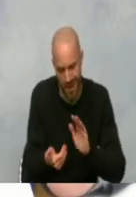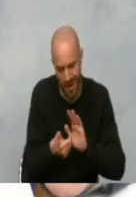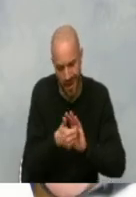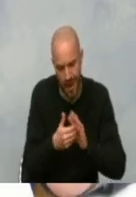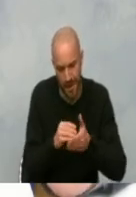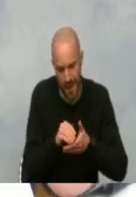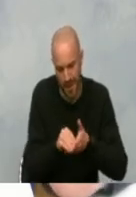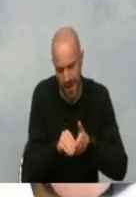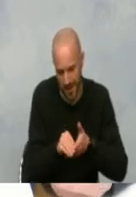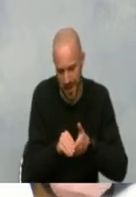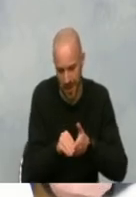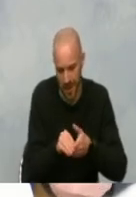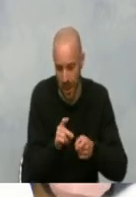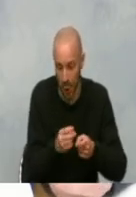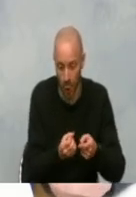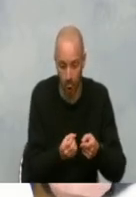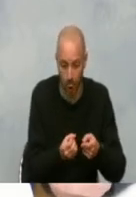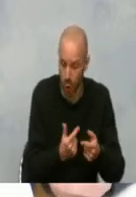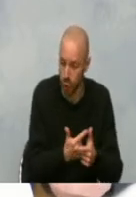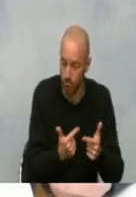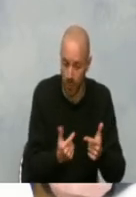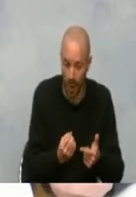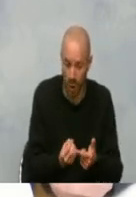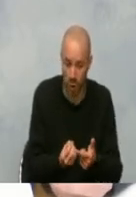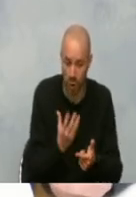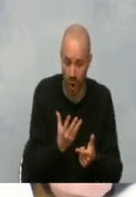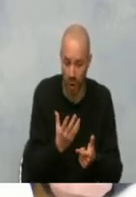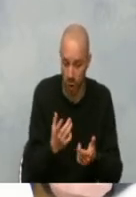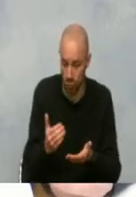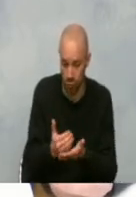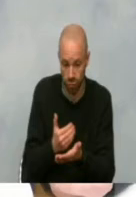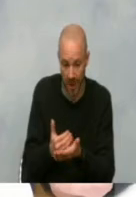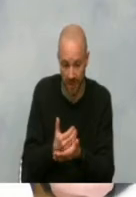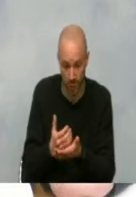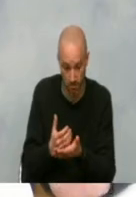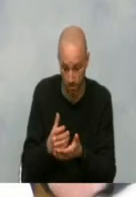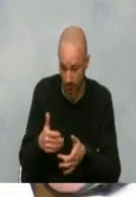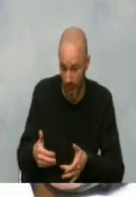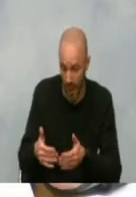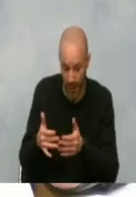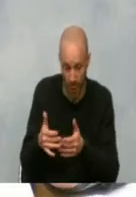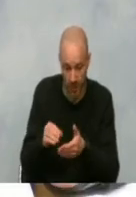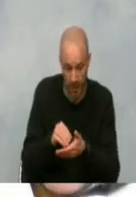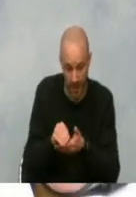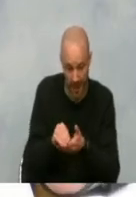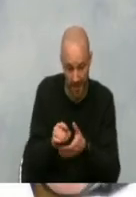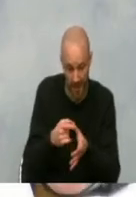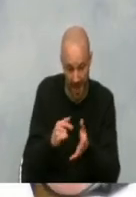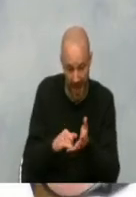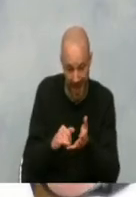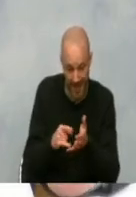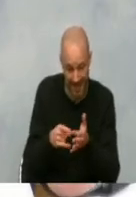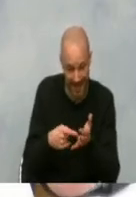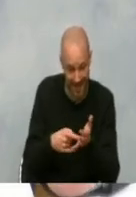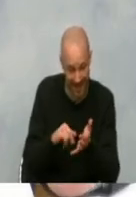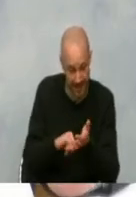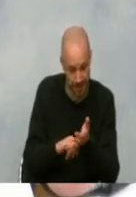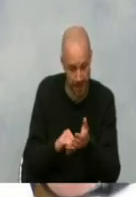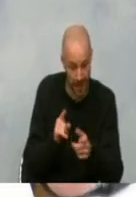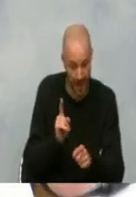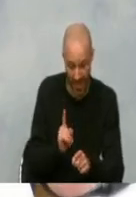much having been charged to the revenue account up to this point to pay for the assets. And that's covered in